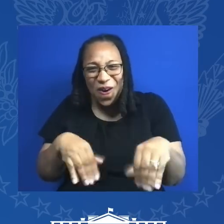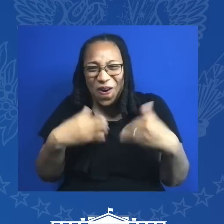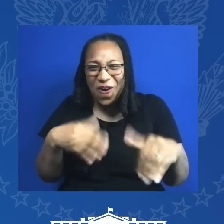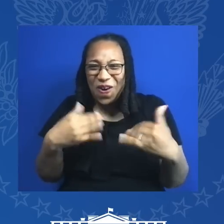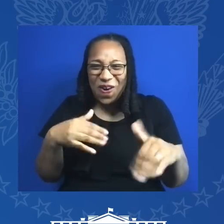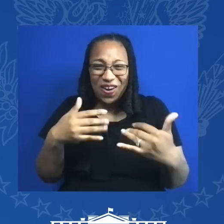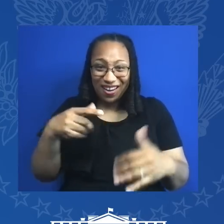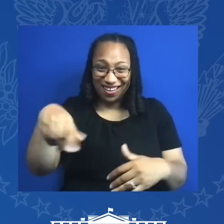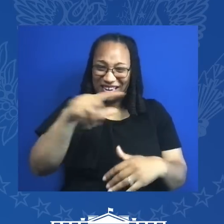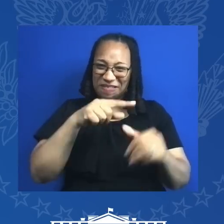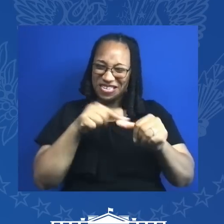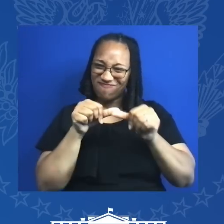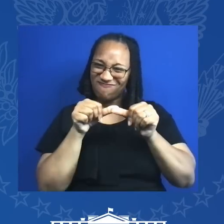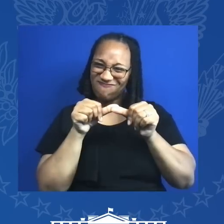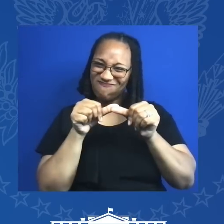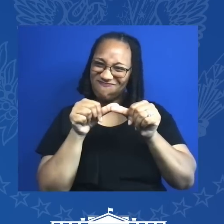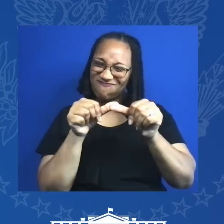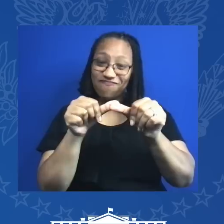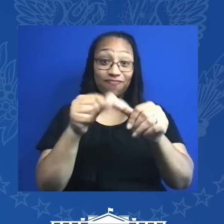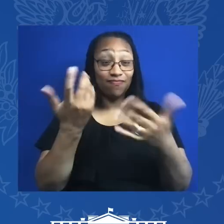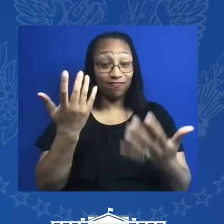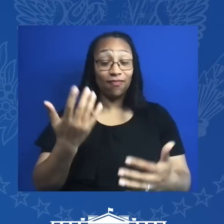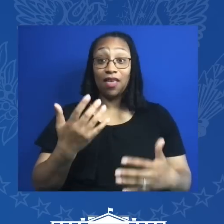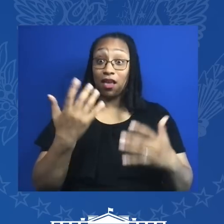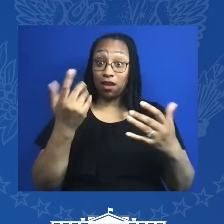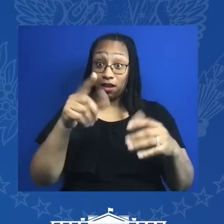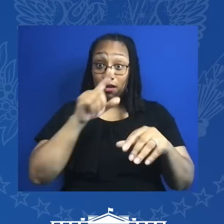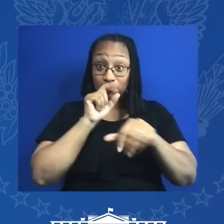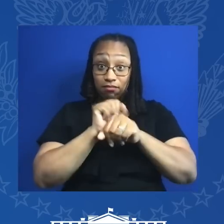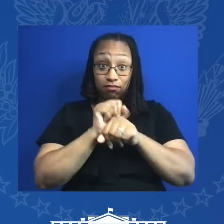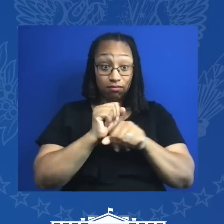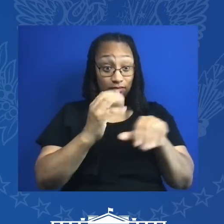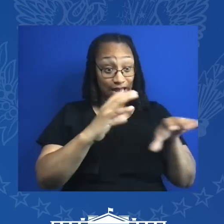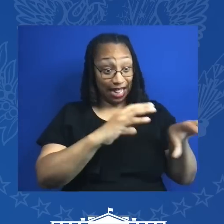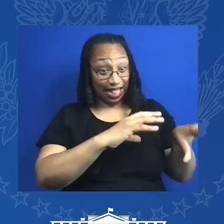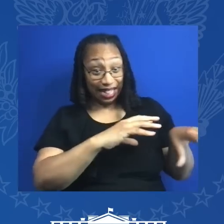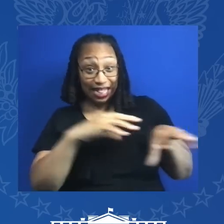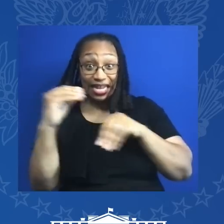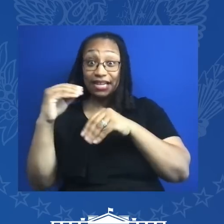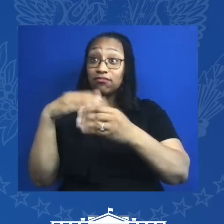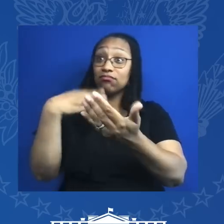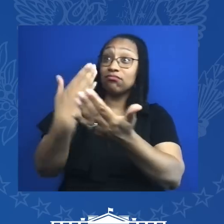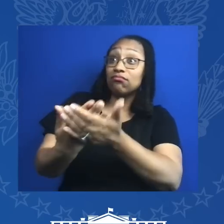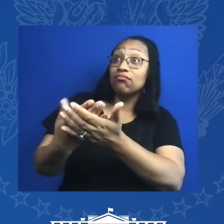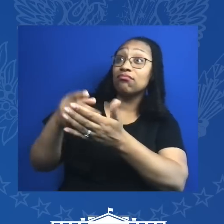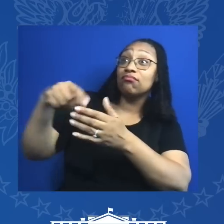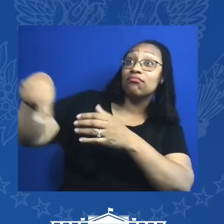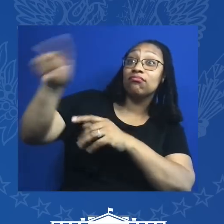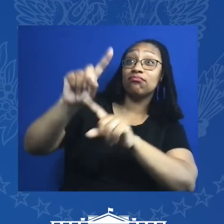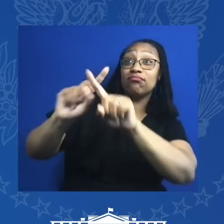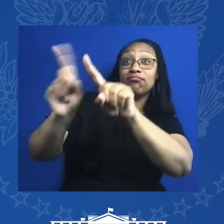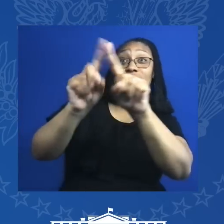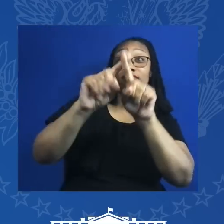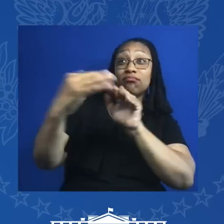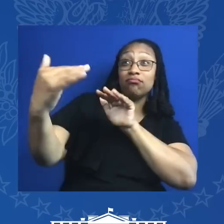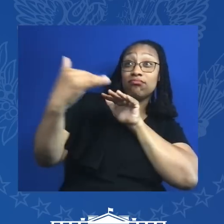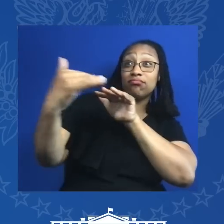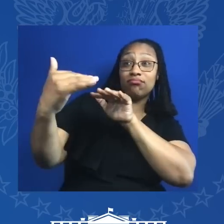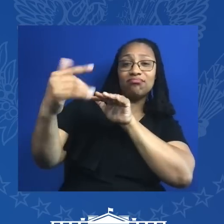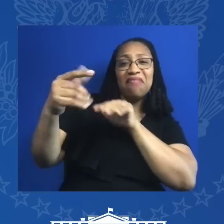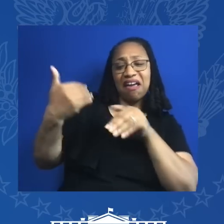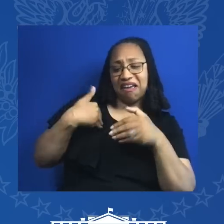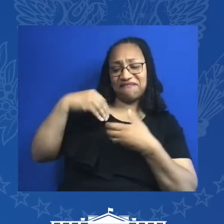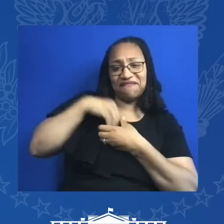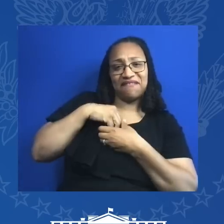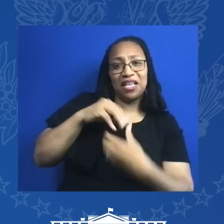take that miracle with you. Let it remind you that you don't have to face those battles alone.